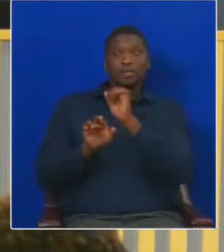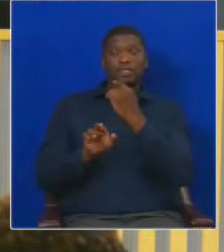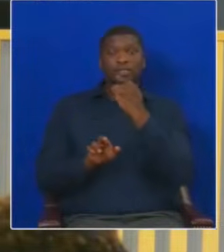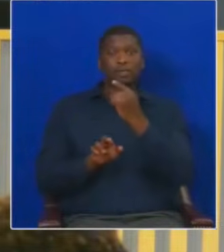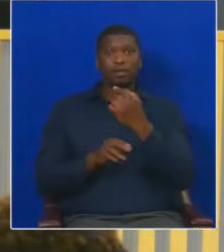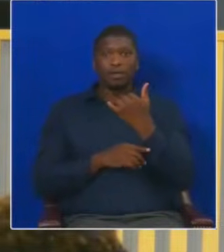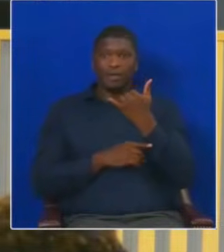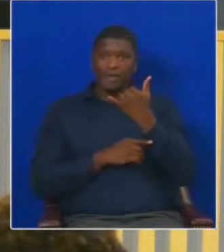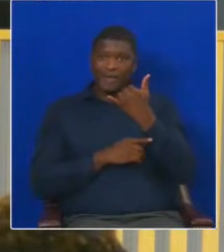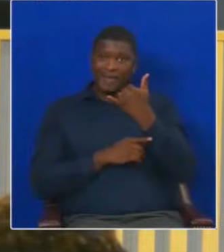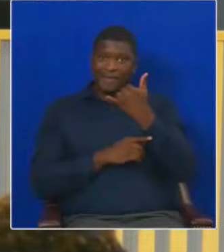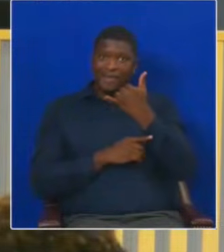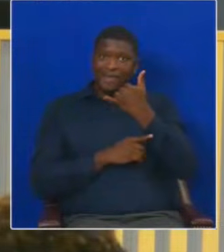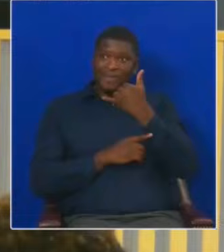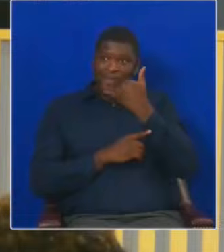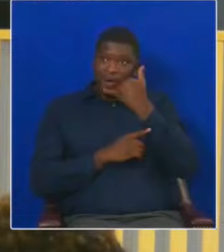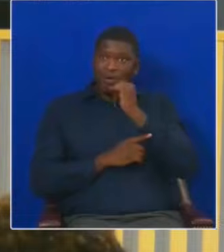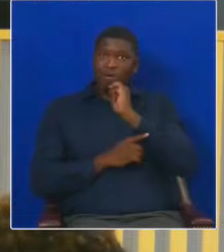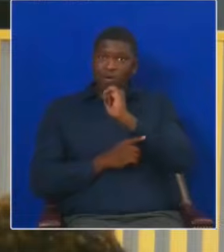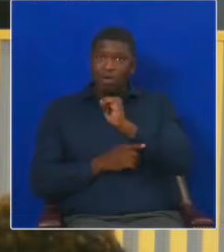downloaded or imaged,